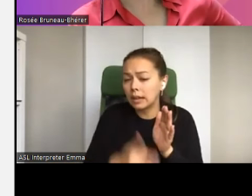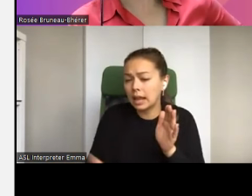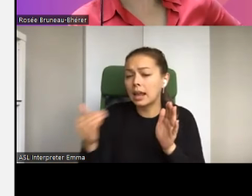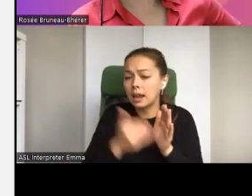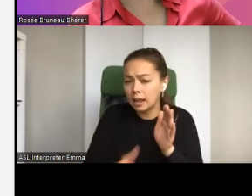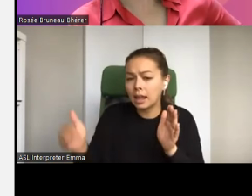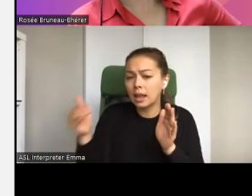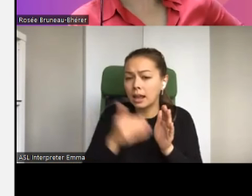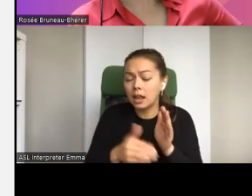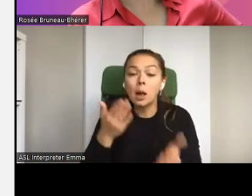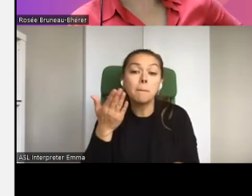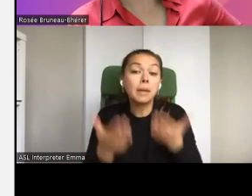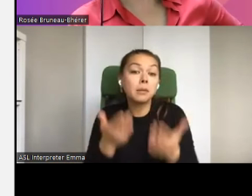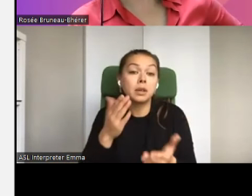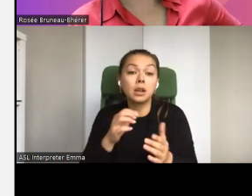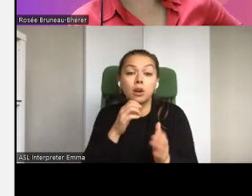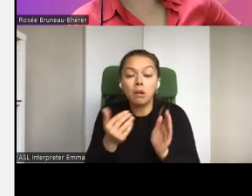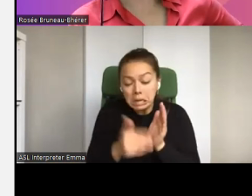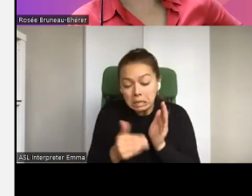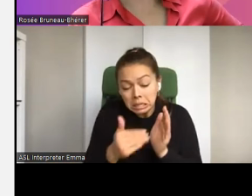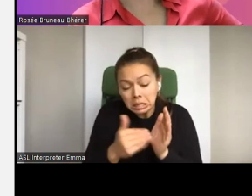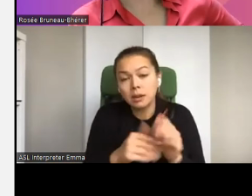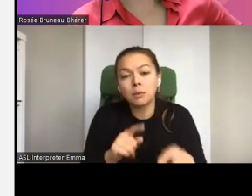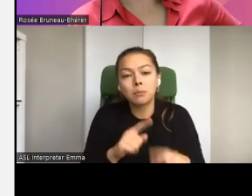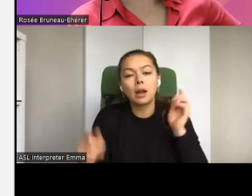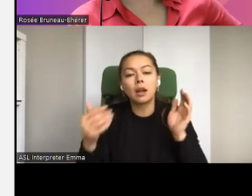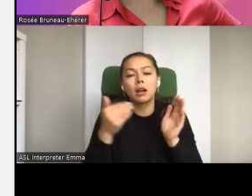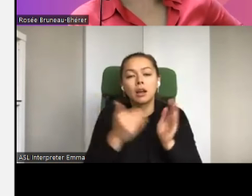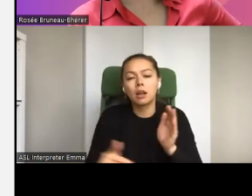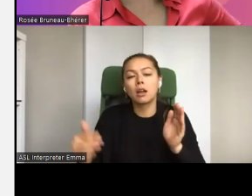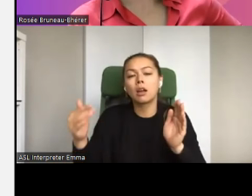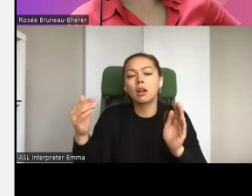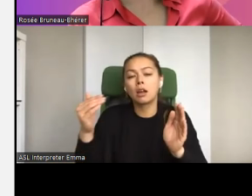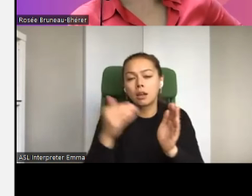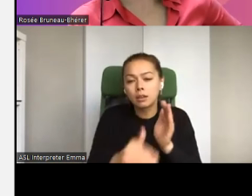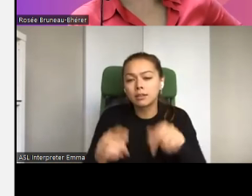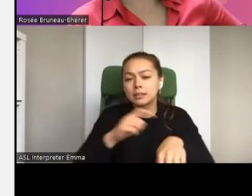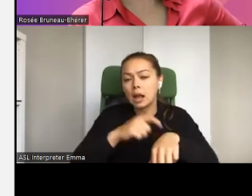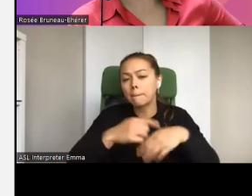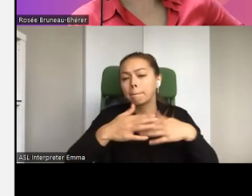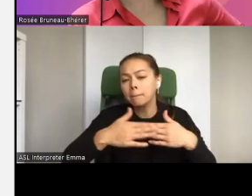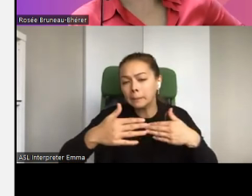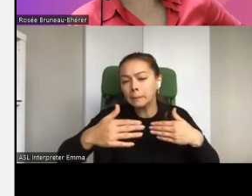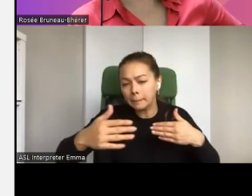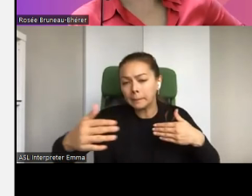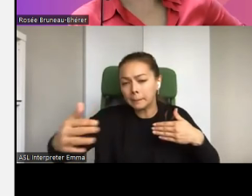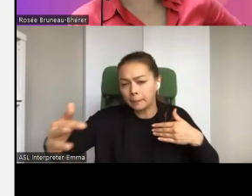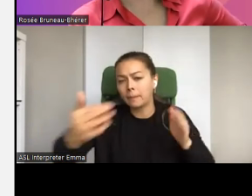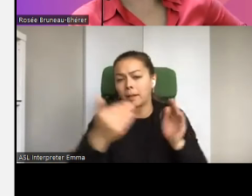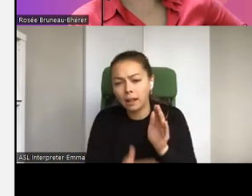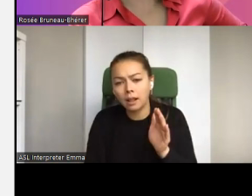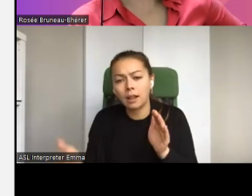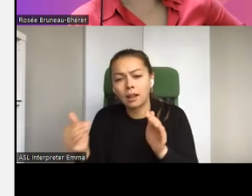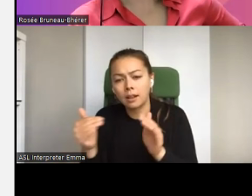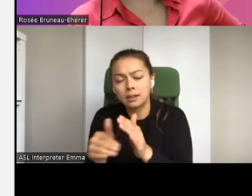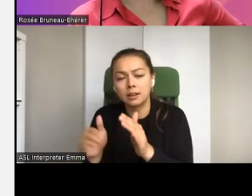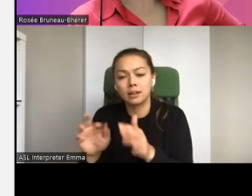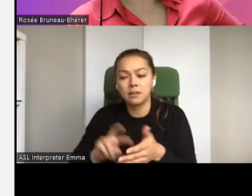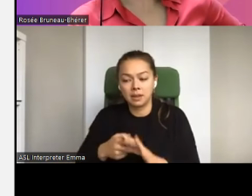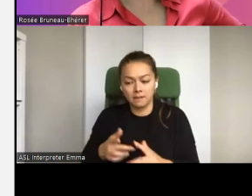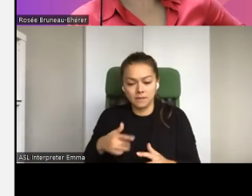long period of time? And is this period, this feeling of insecurity, is it prolonged too? It